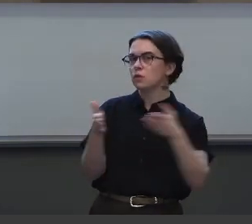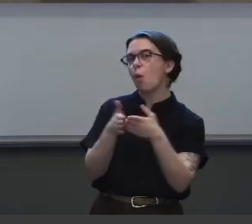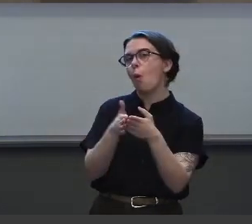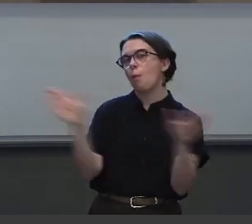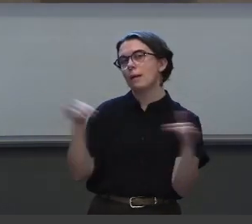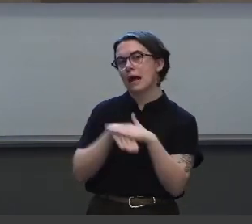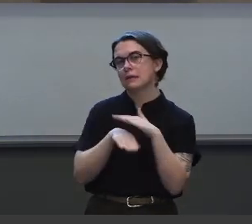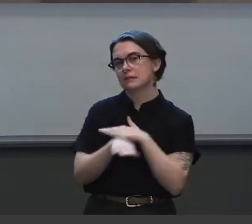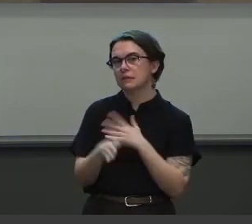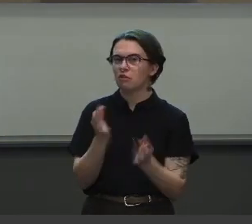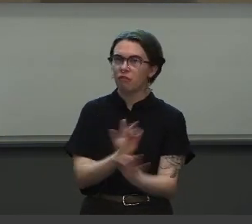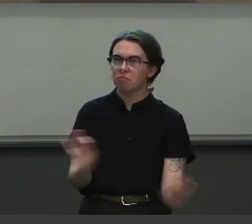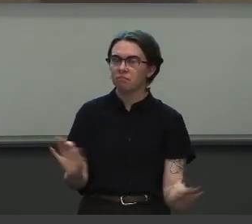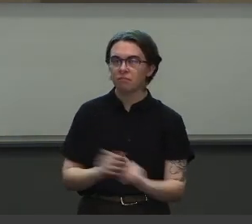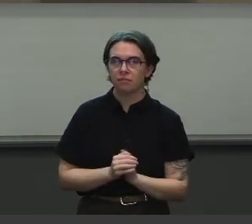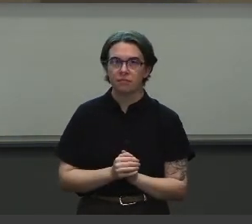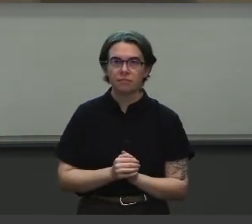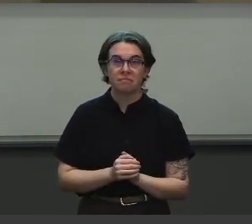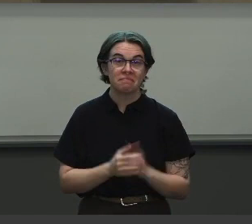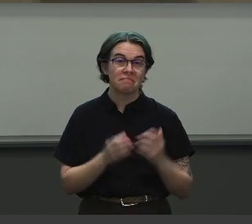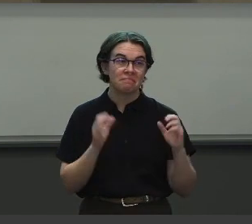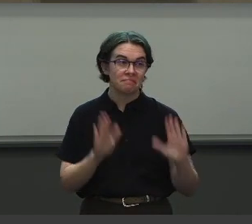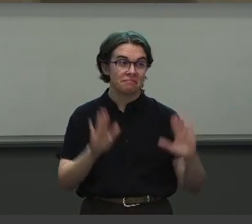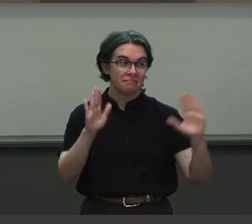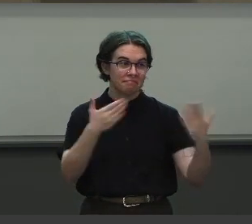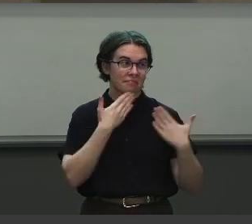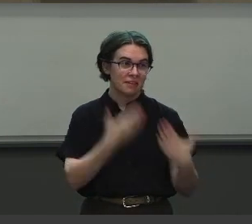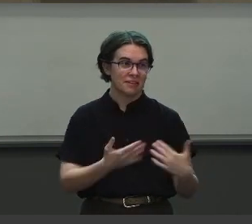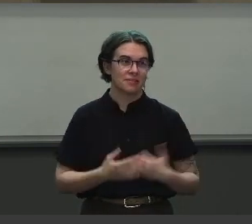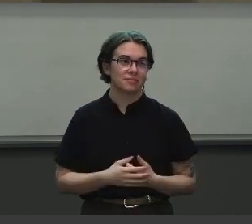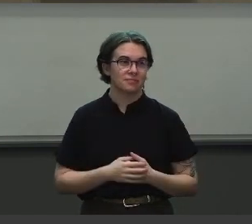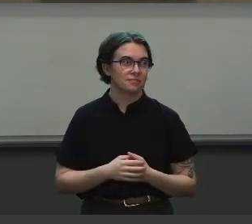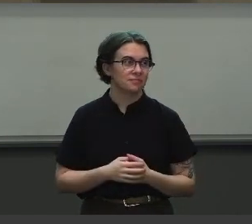Yes. Excellent. Thank you.